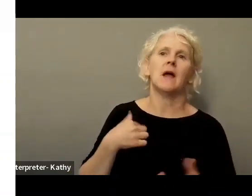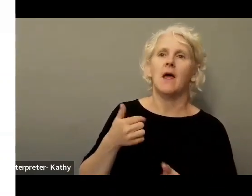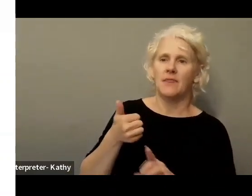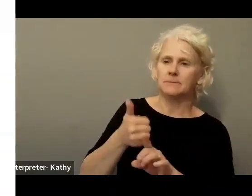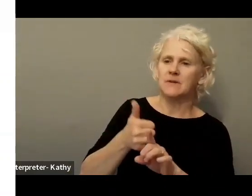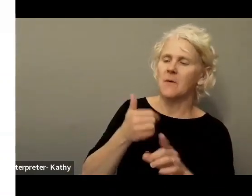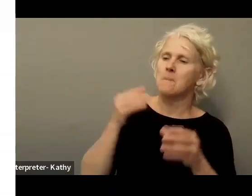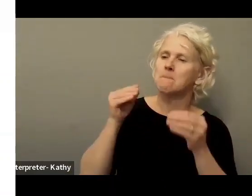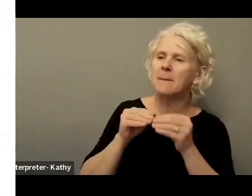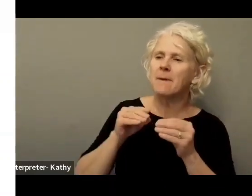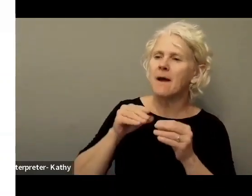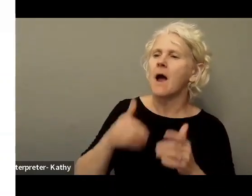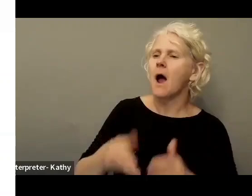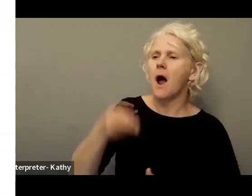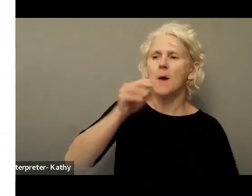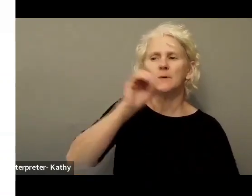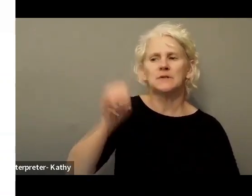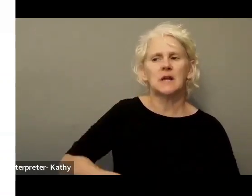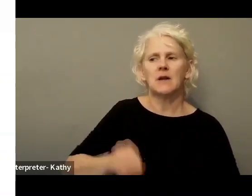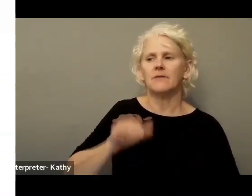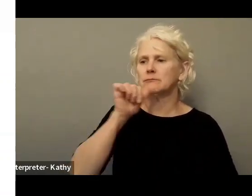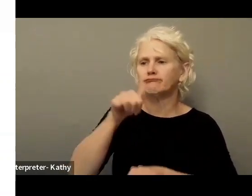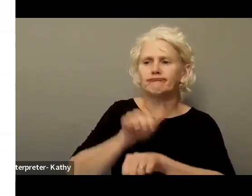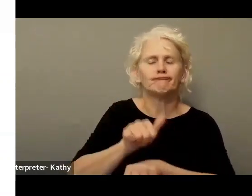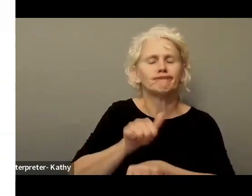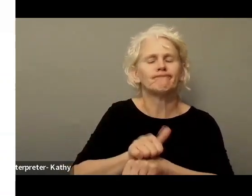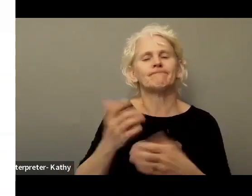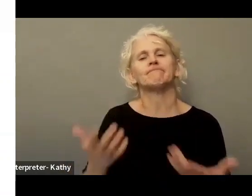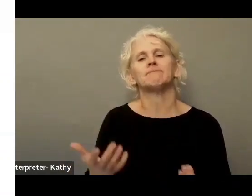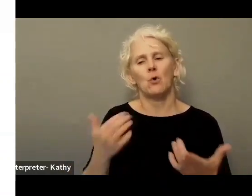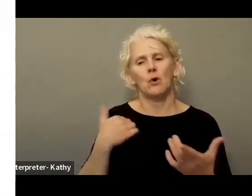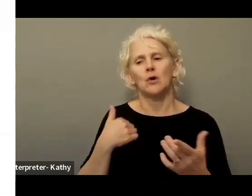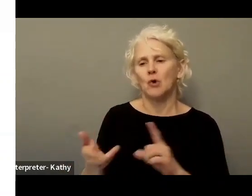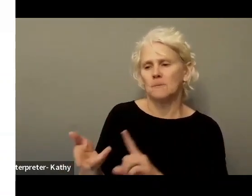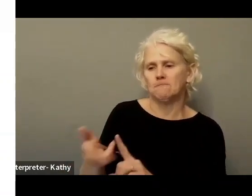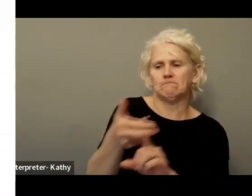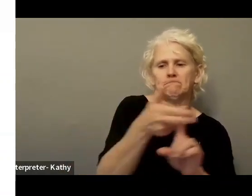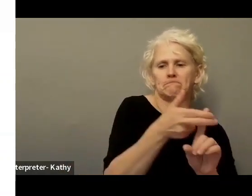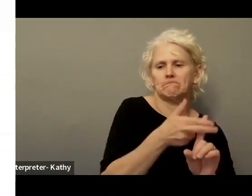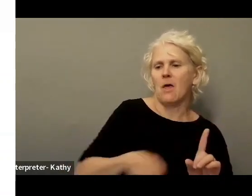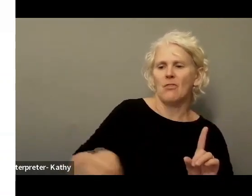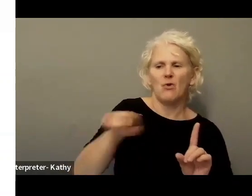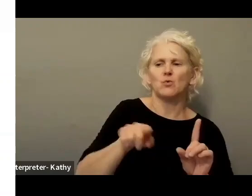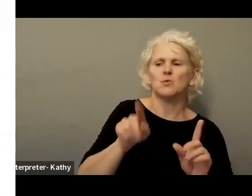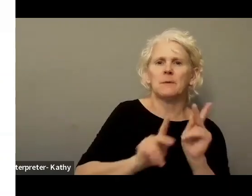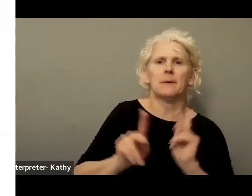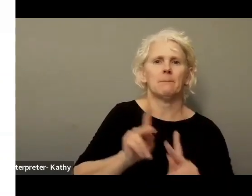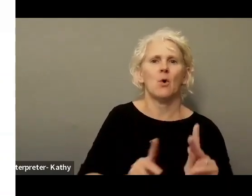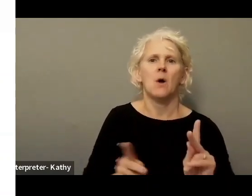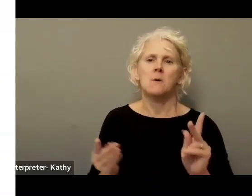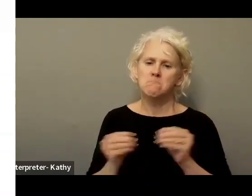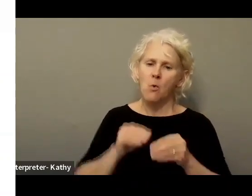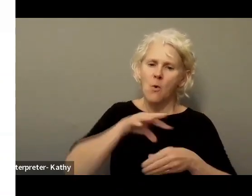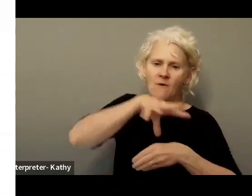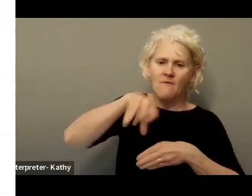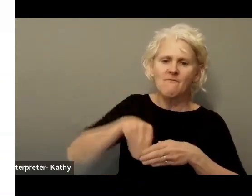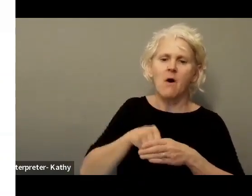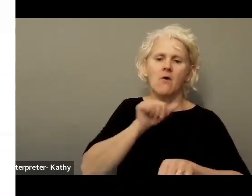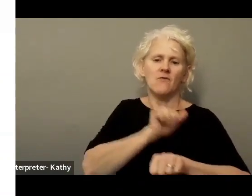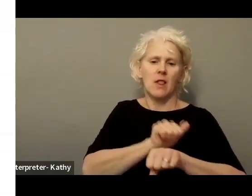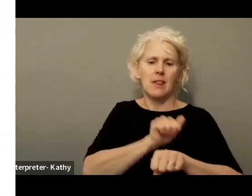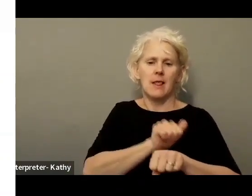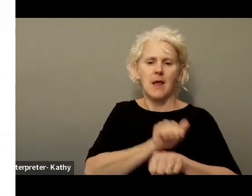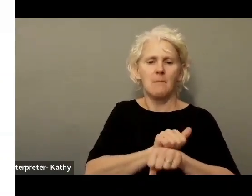unemployment. So that's getting those folks participating in the labor force, doing workforce